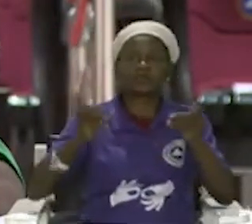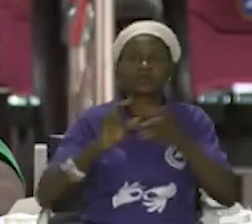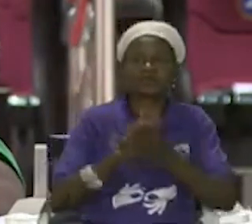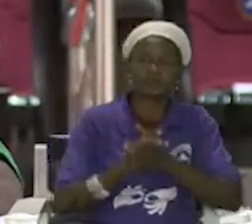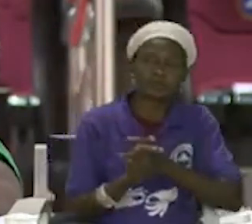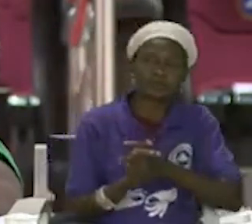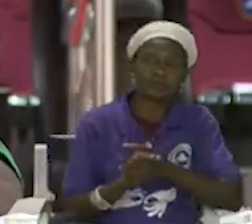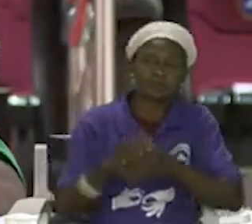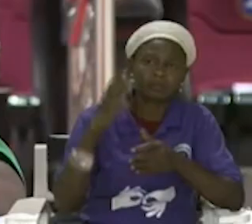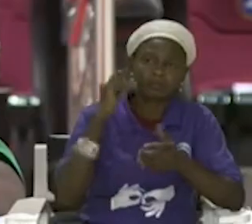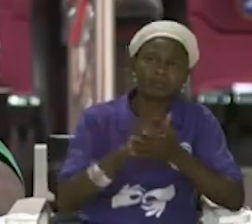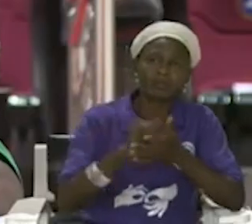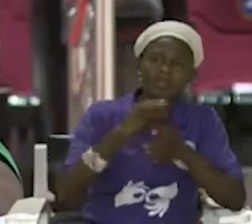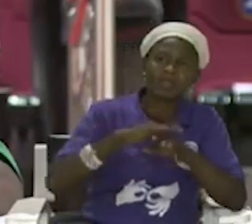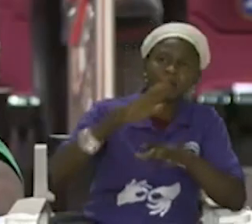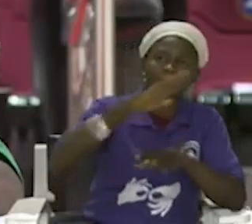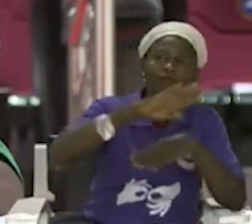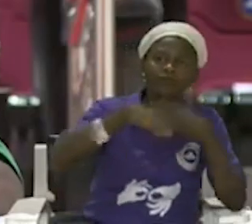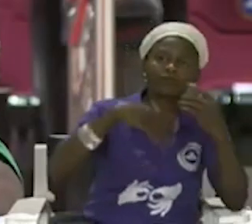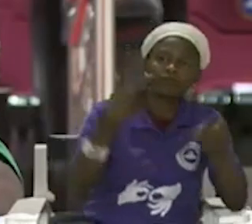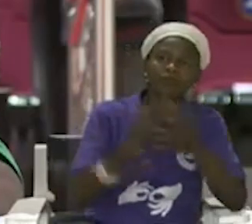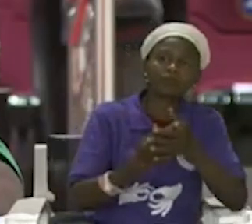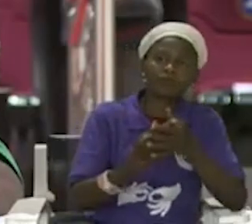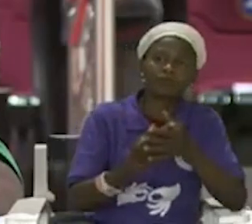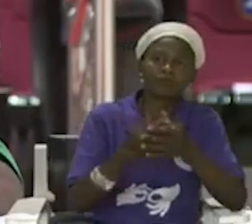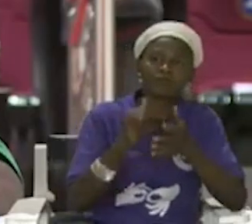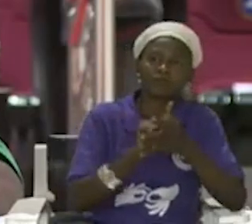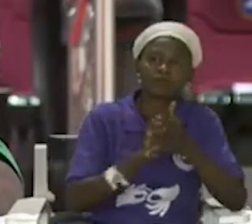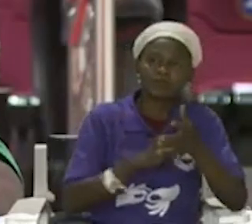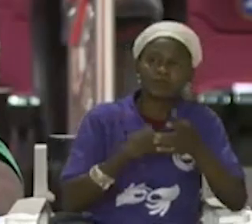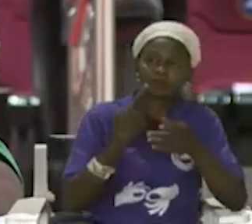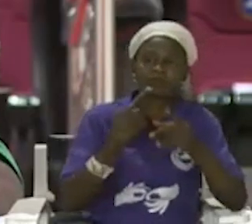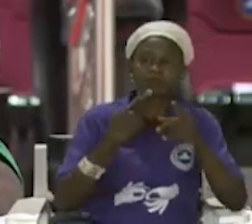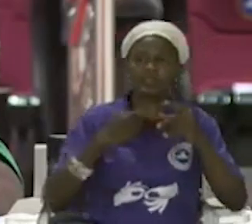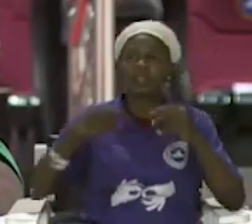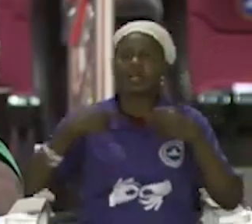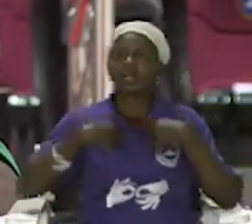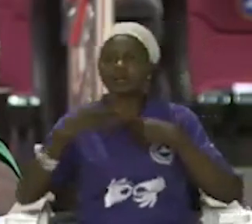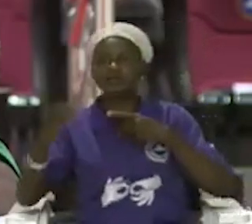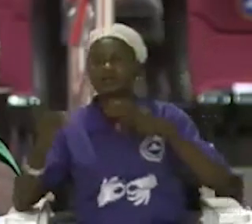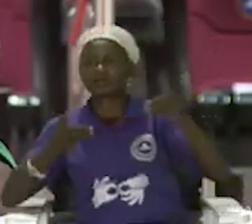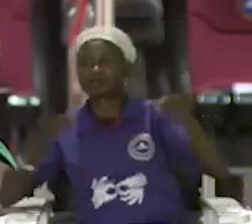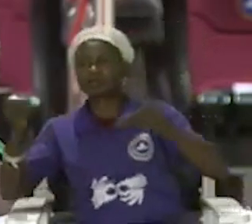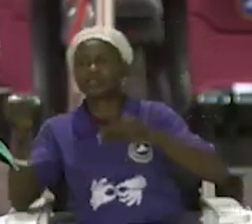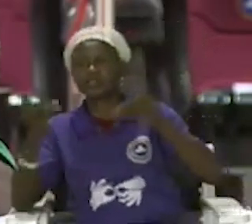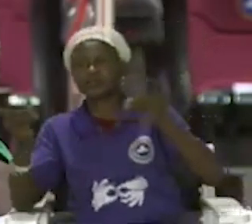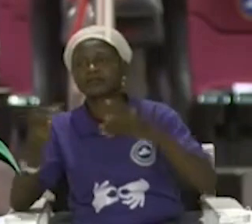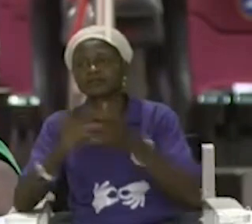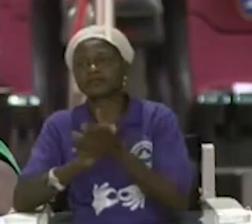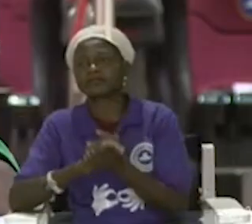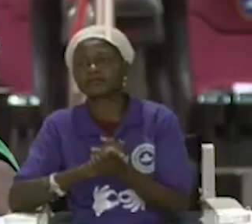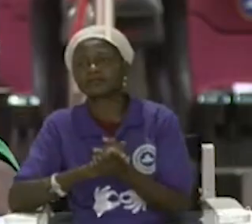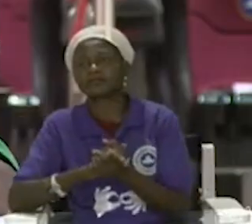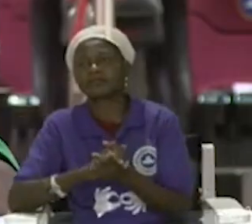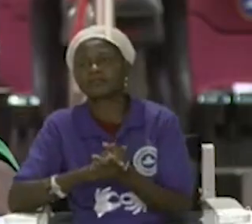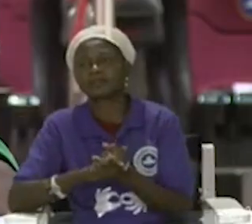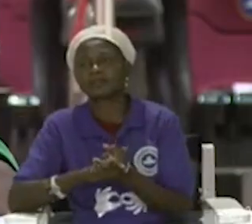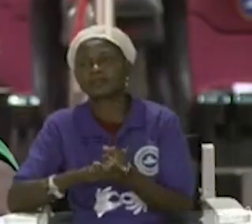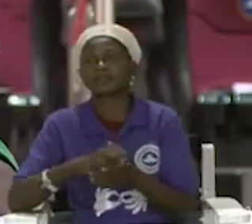He says, above all that I've said, have dominion.